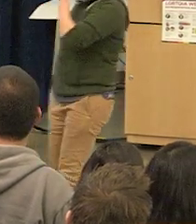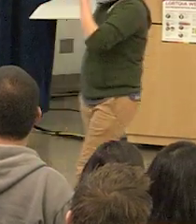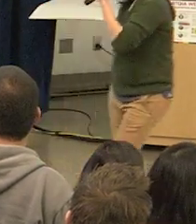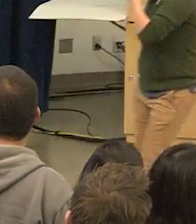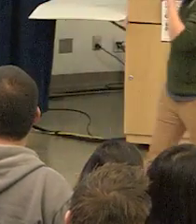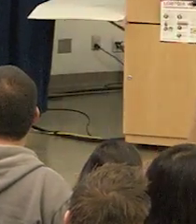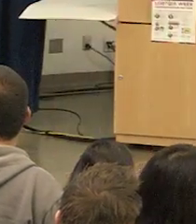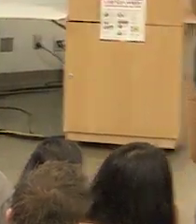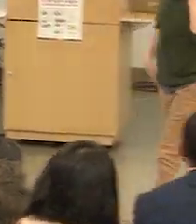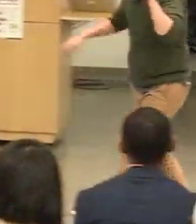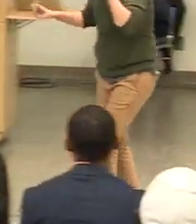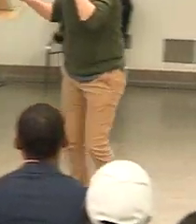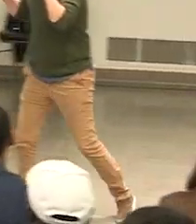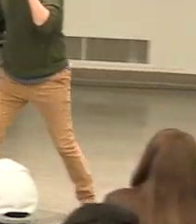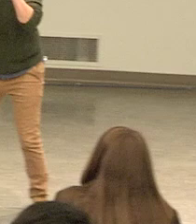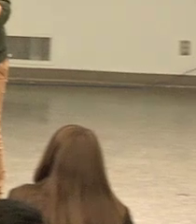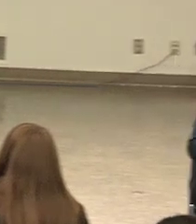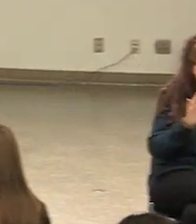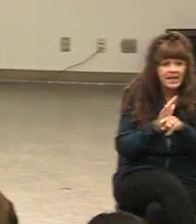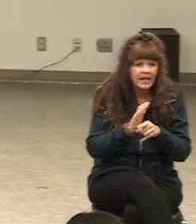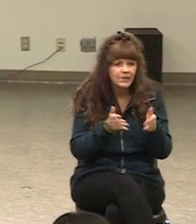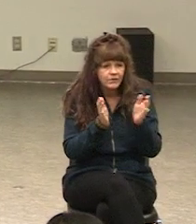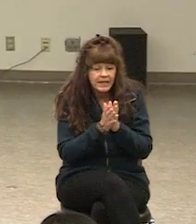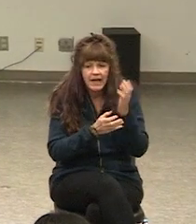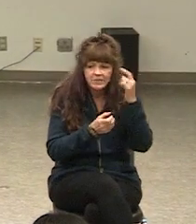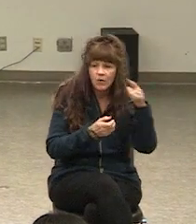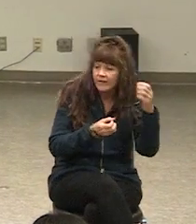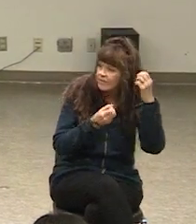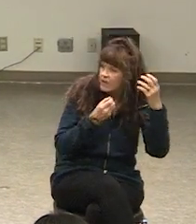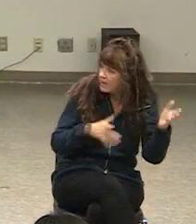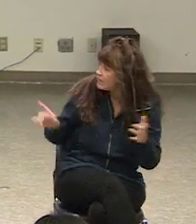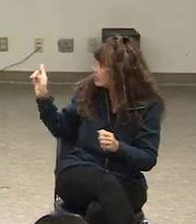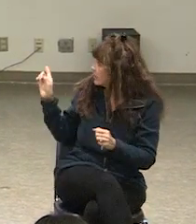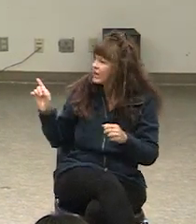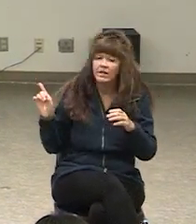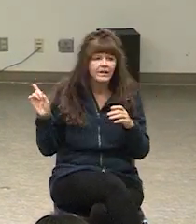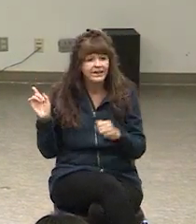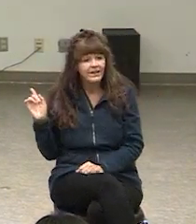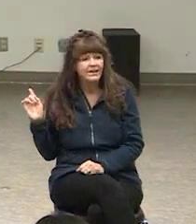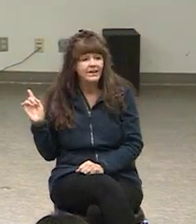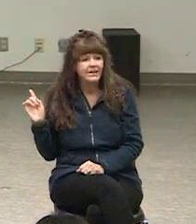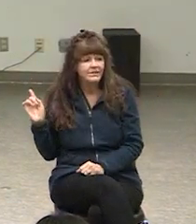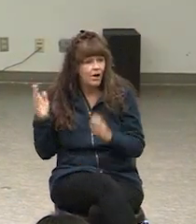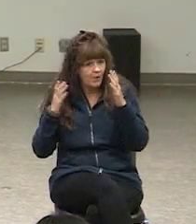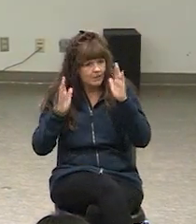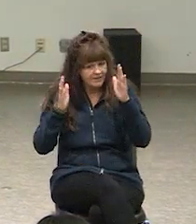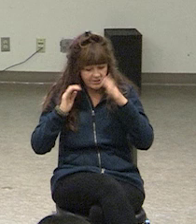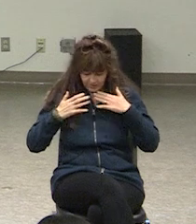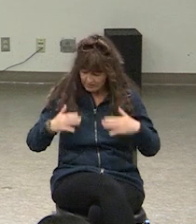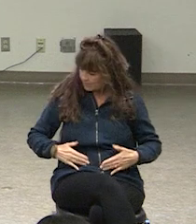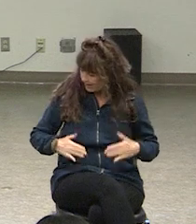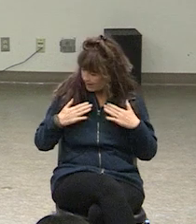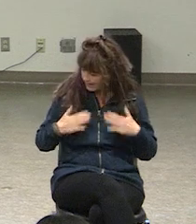Thank you. But I totally agree the body is way more than bladders. But I do think, as we think around access